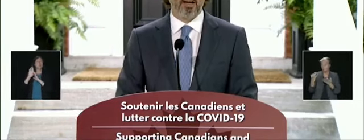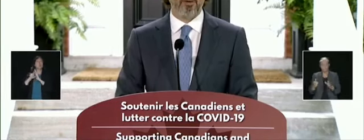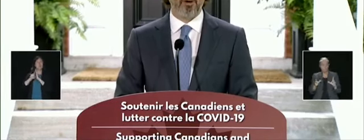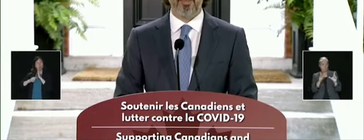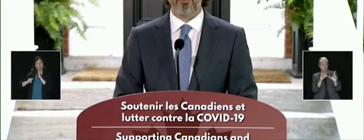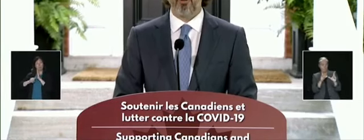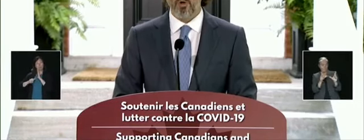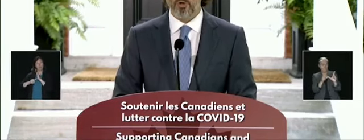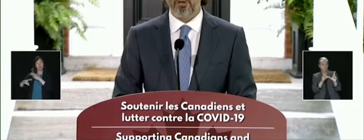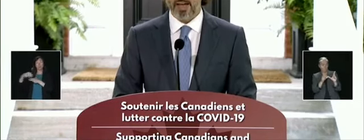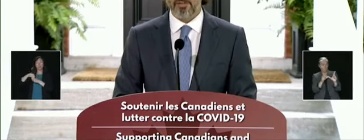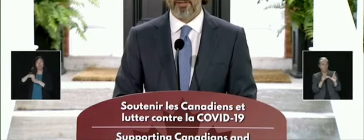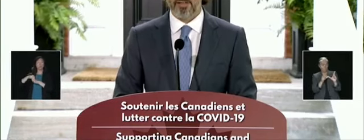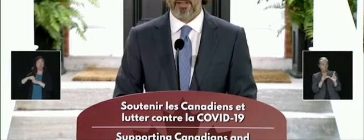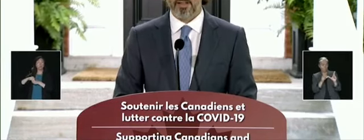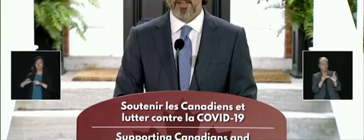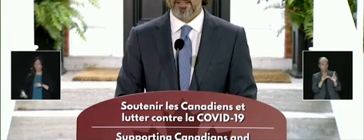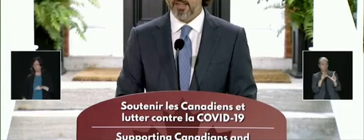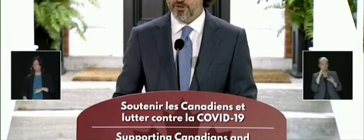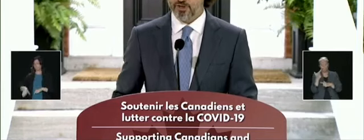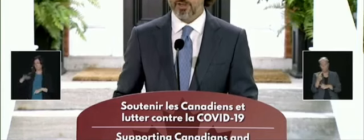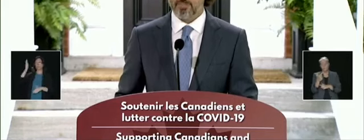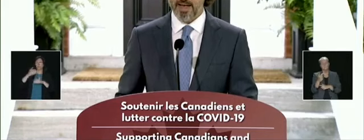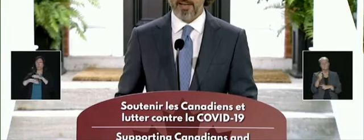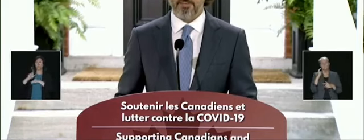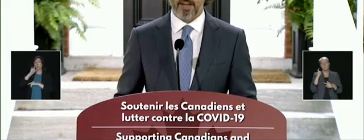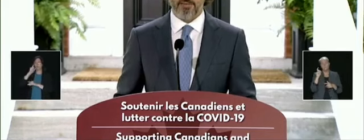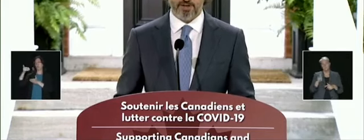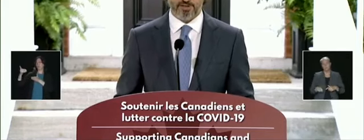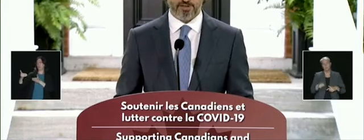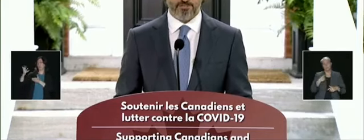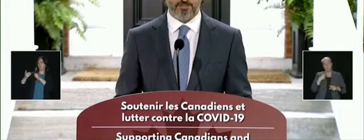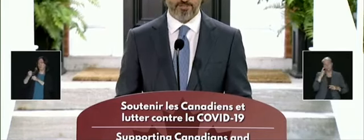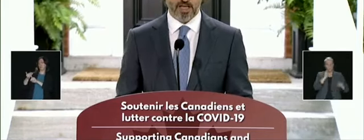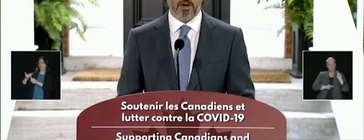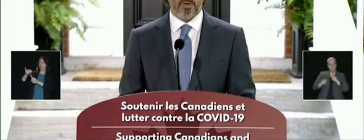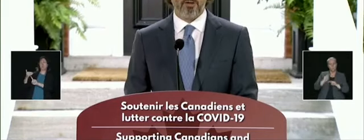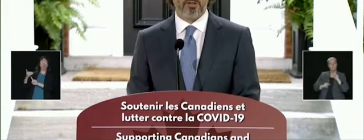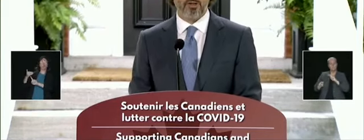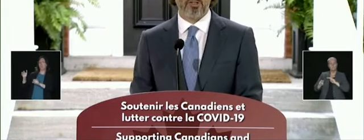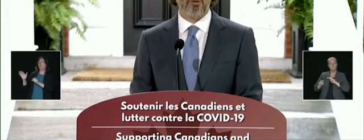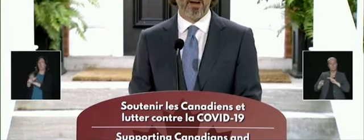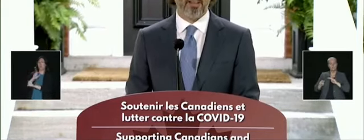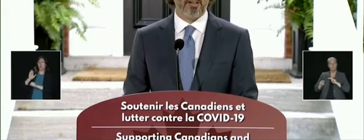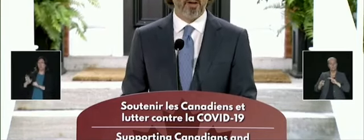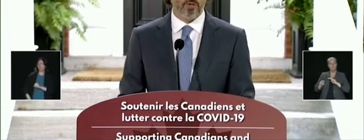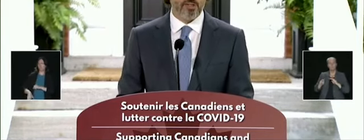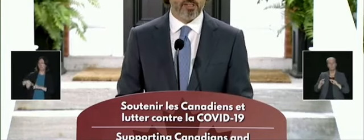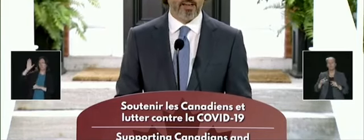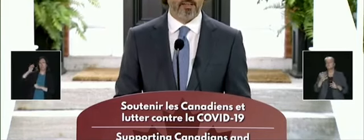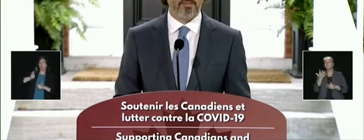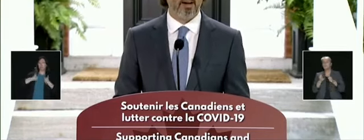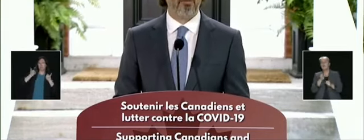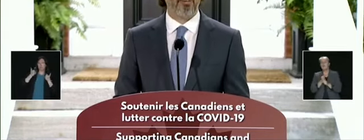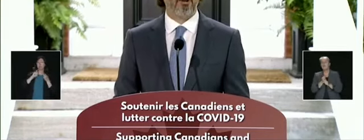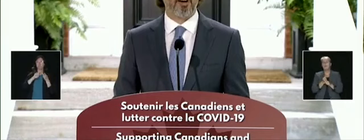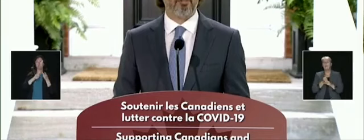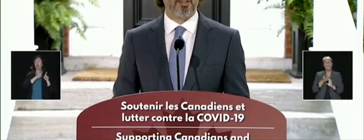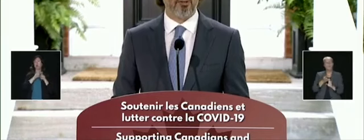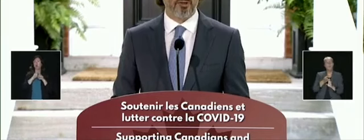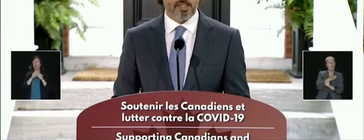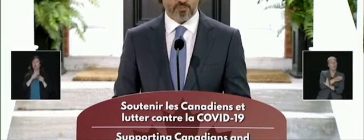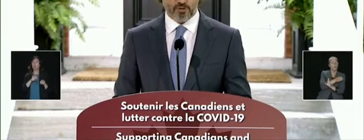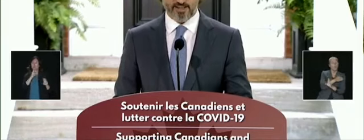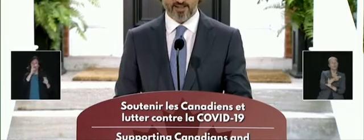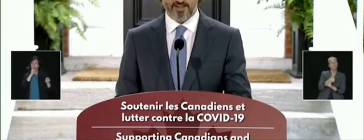will cover their whole life instead of just the past 5 years. We also strengthened oversight of how firearms